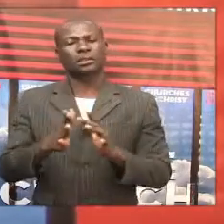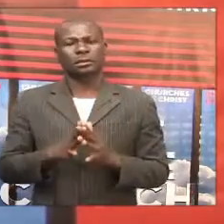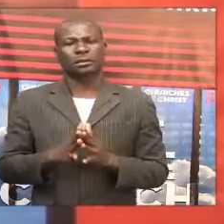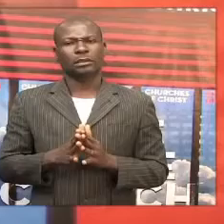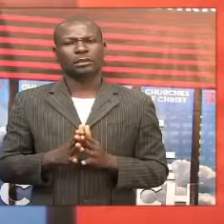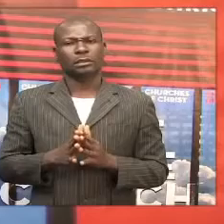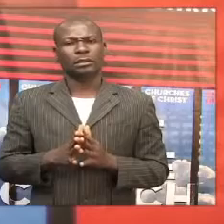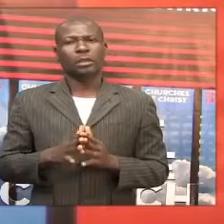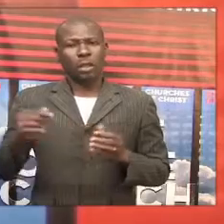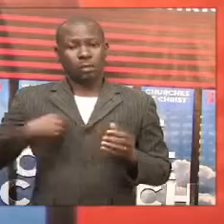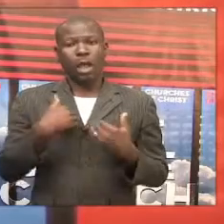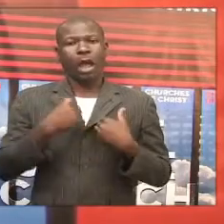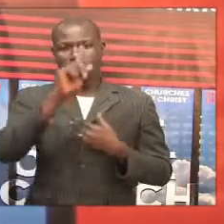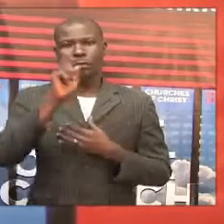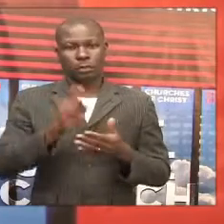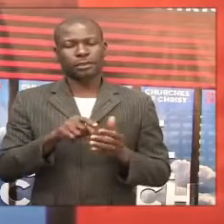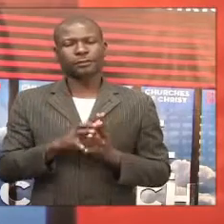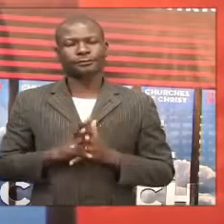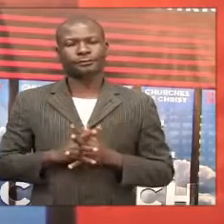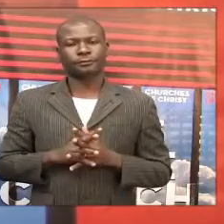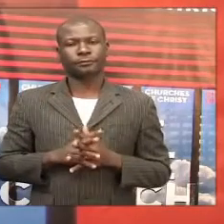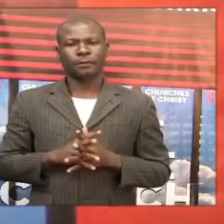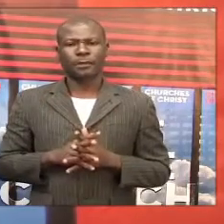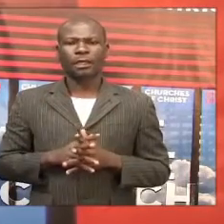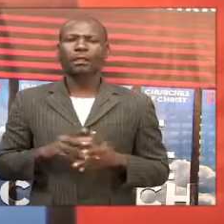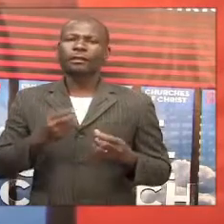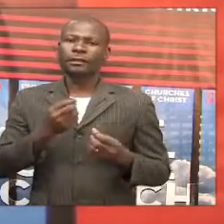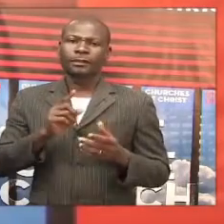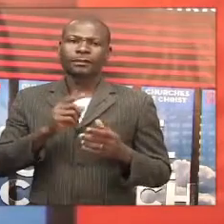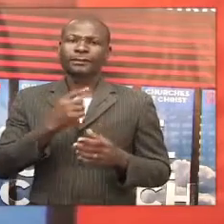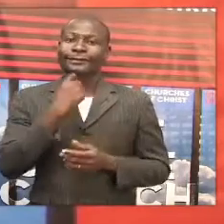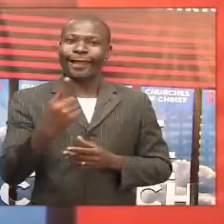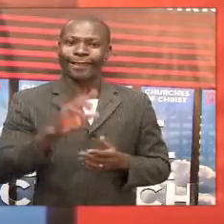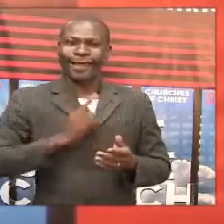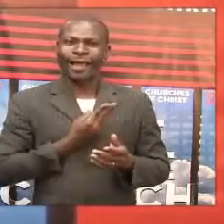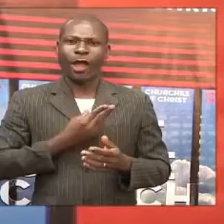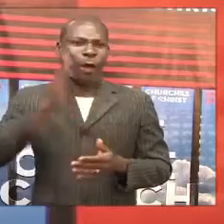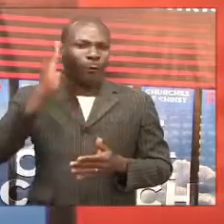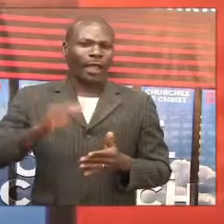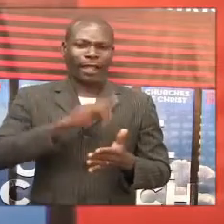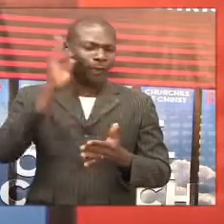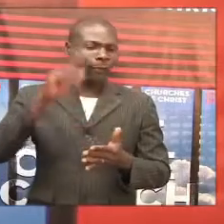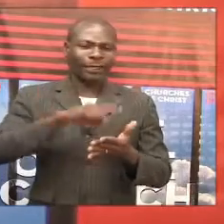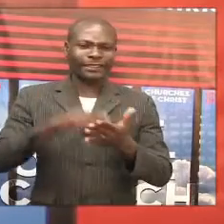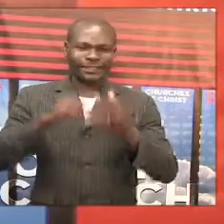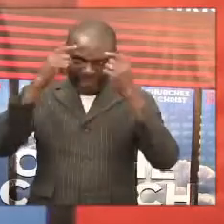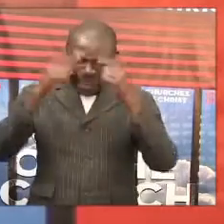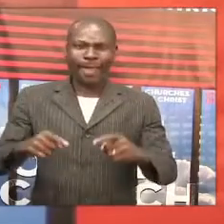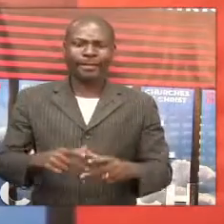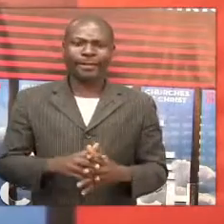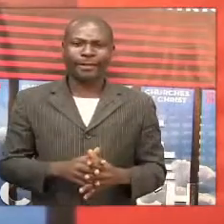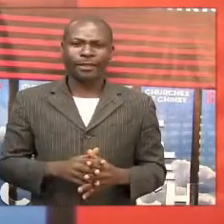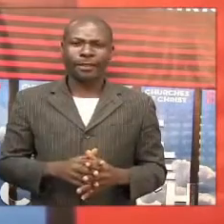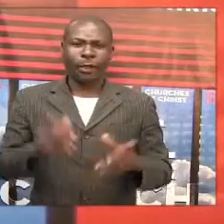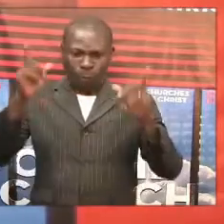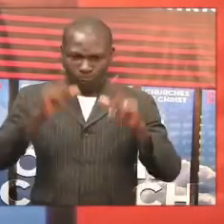You are some kakrabi ebisao. Tell us, when will these things be? Catch the end. The banners are the